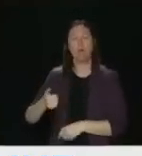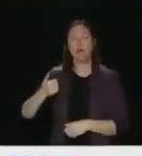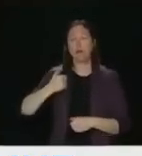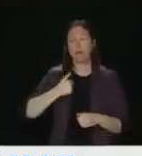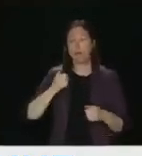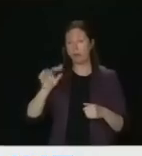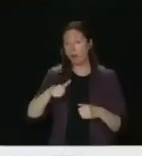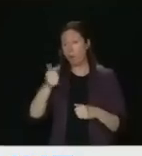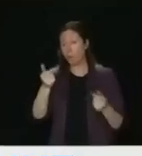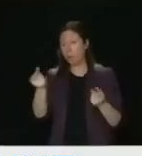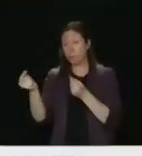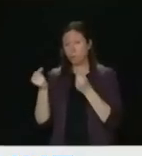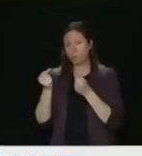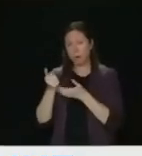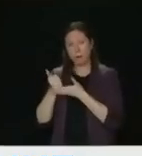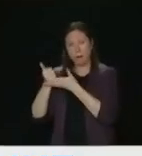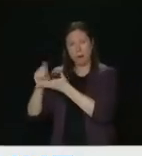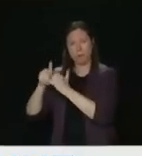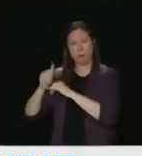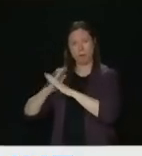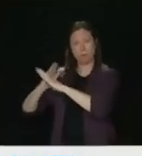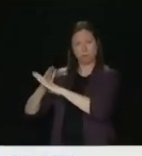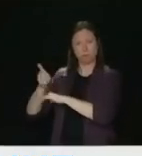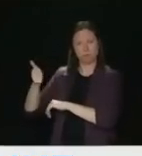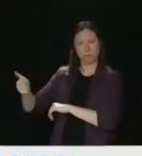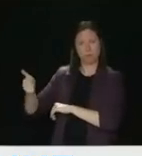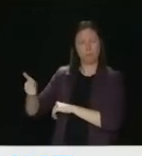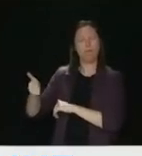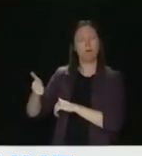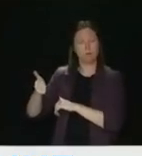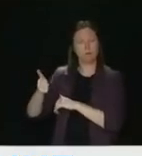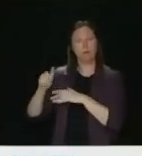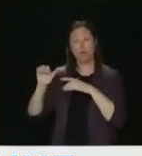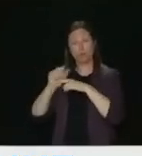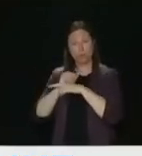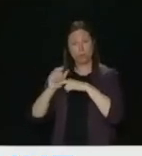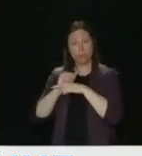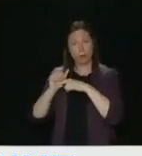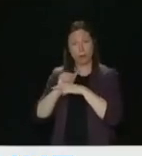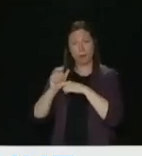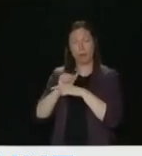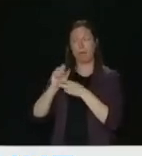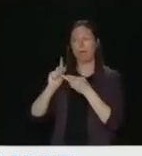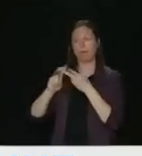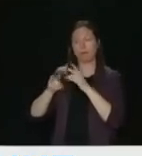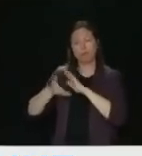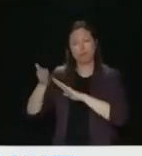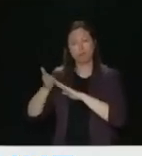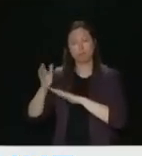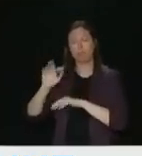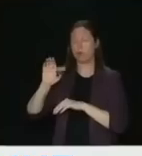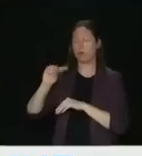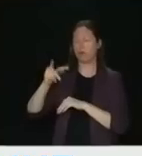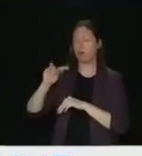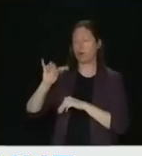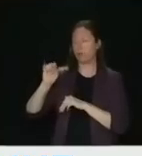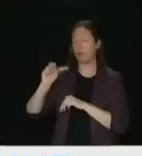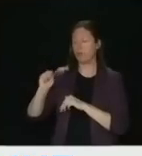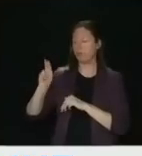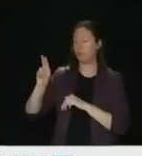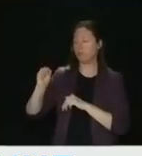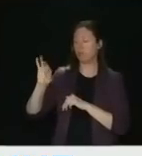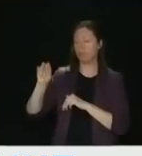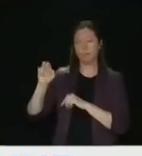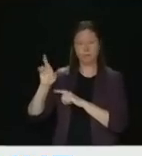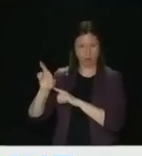help Ukraine defend itself, including with the extension of the training mission Operation Unifier. In light